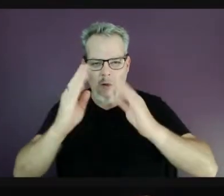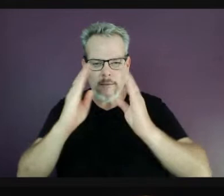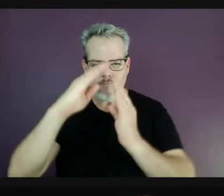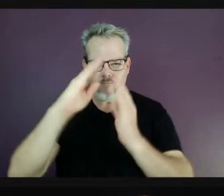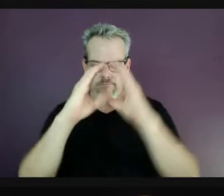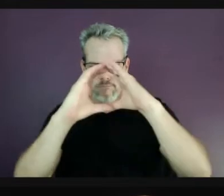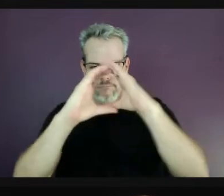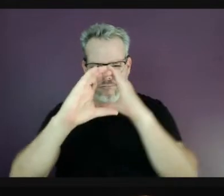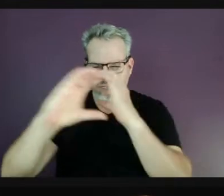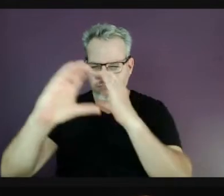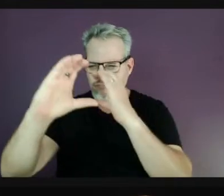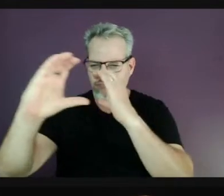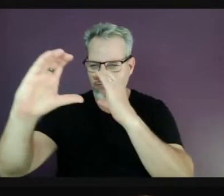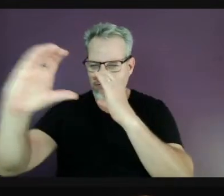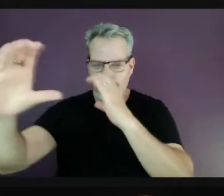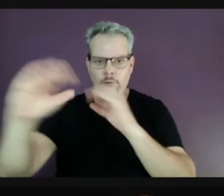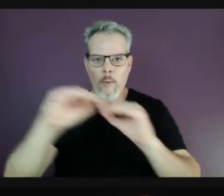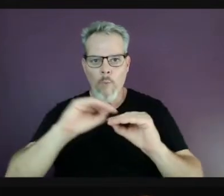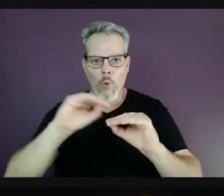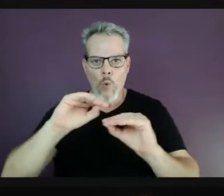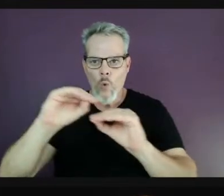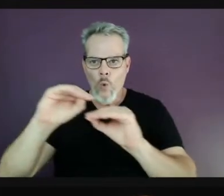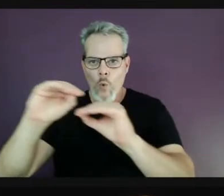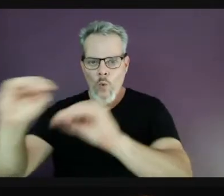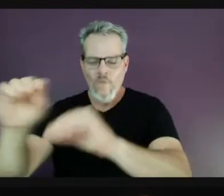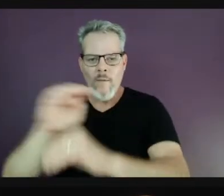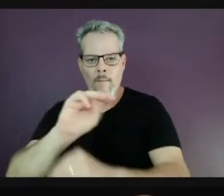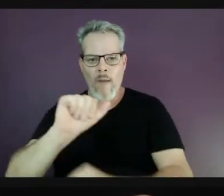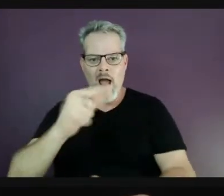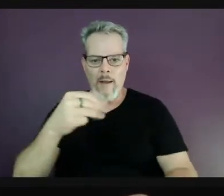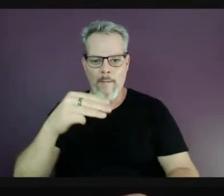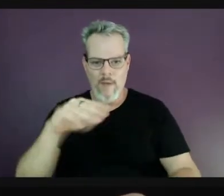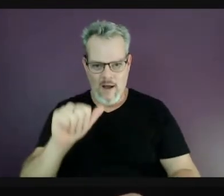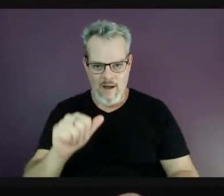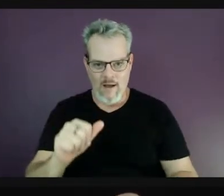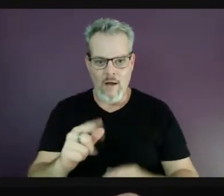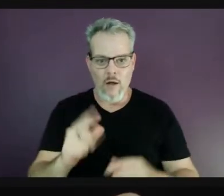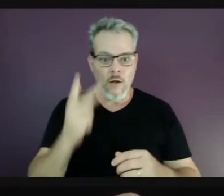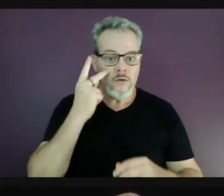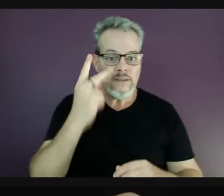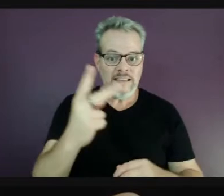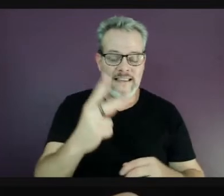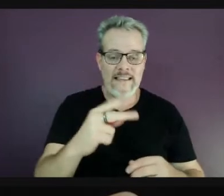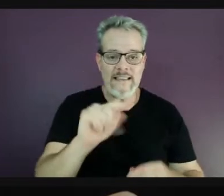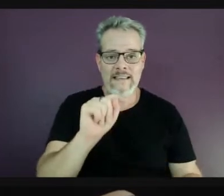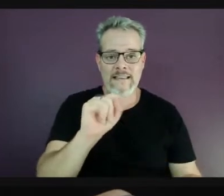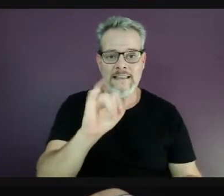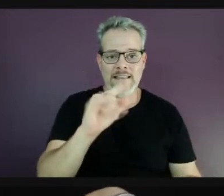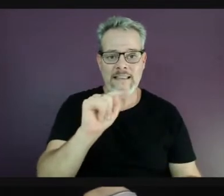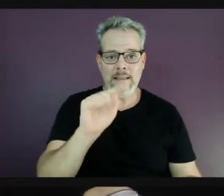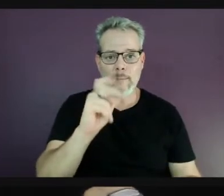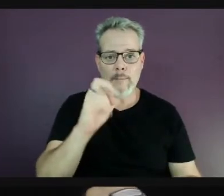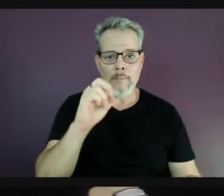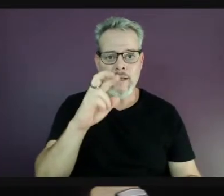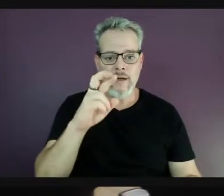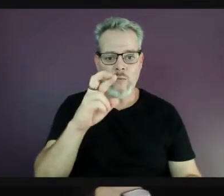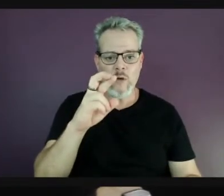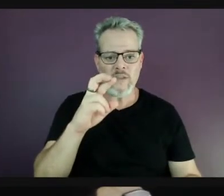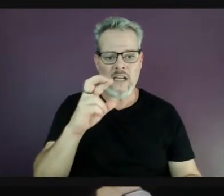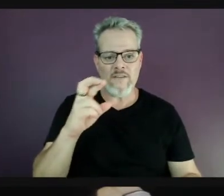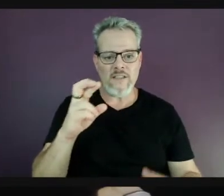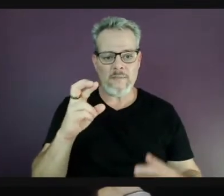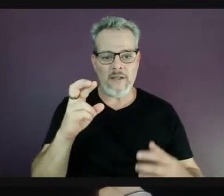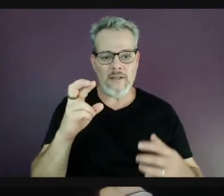move. What we're seeing on the sand hill tilt meter shown here is a whole lot